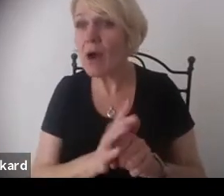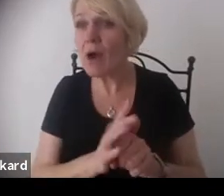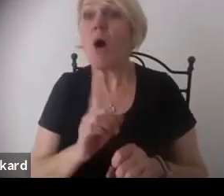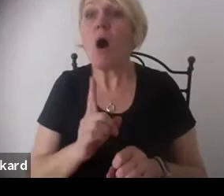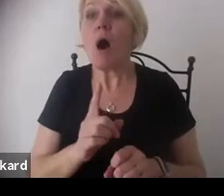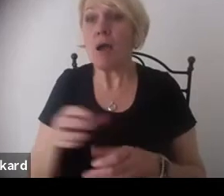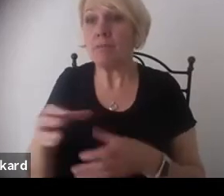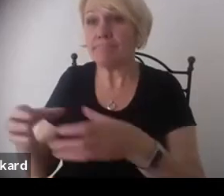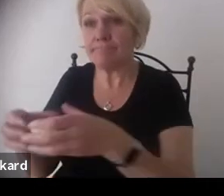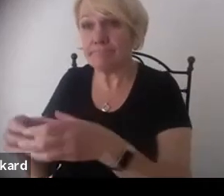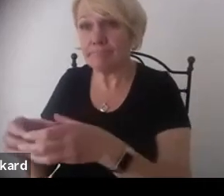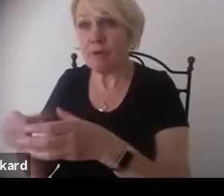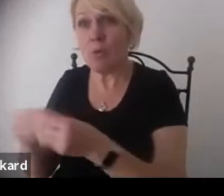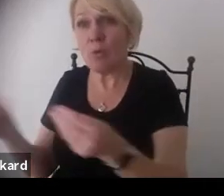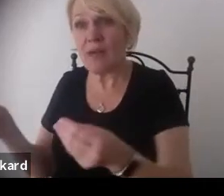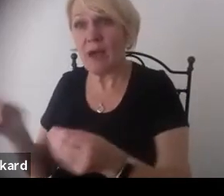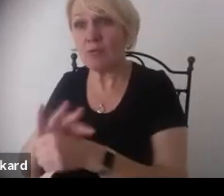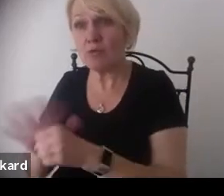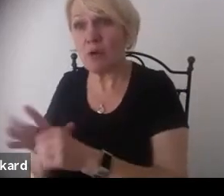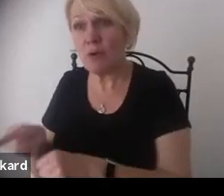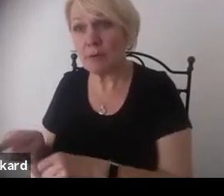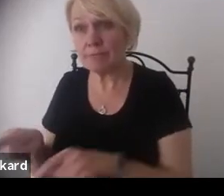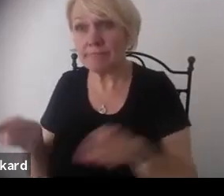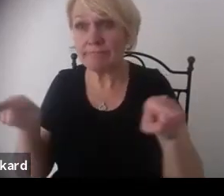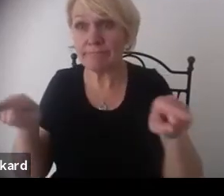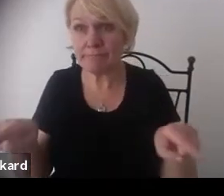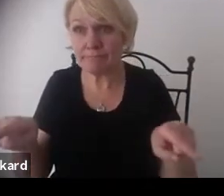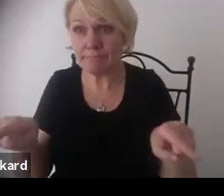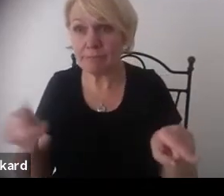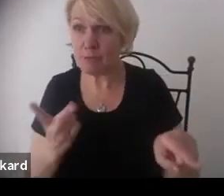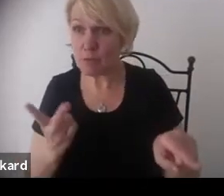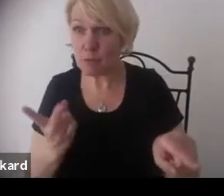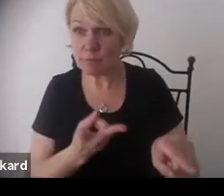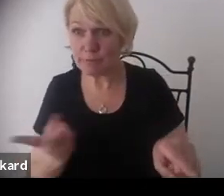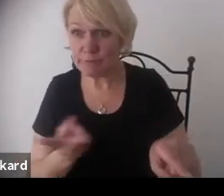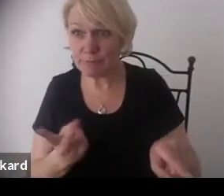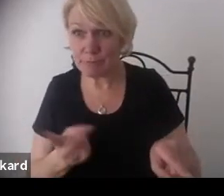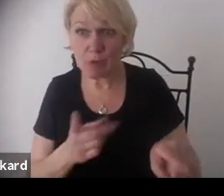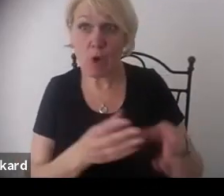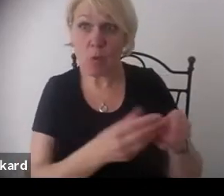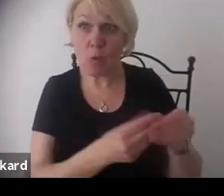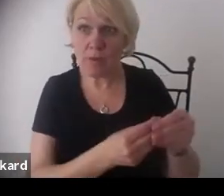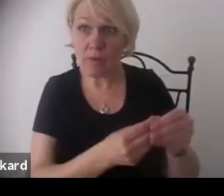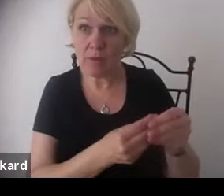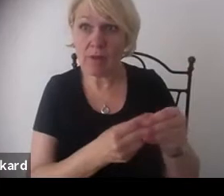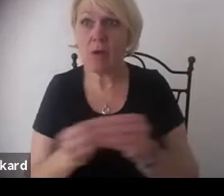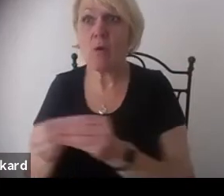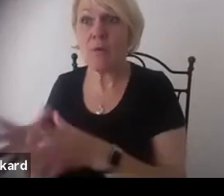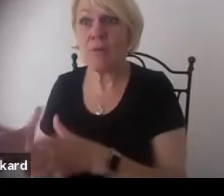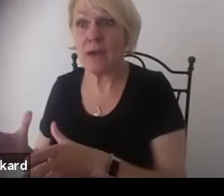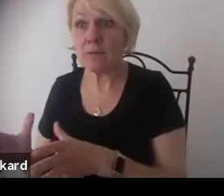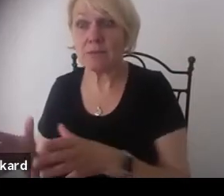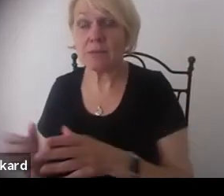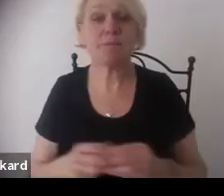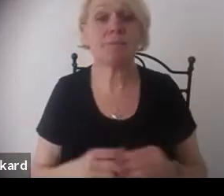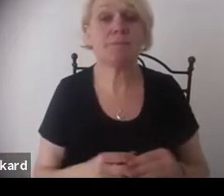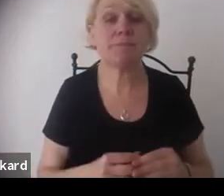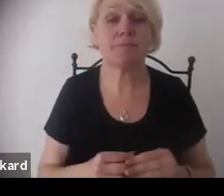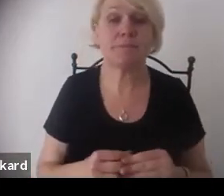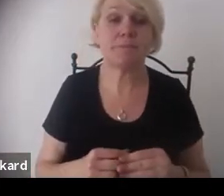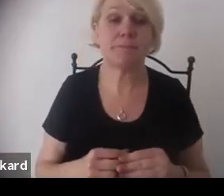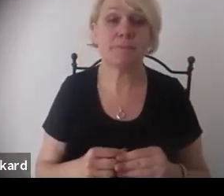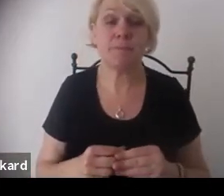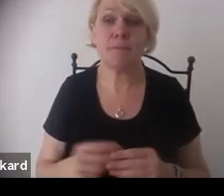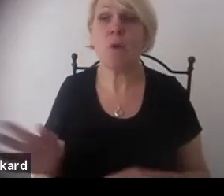So we're isolating patients. And again, I think we've got a question about that. All our